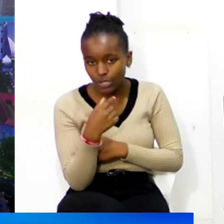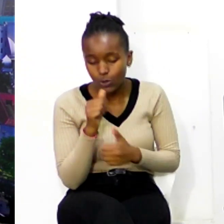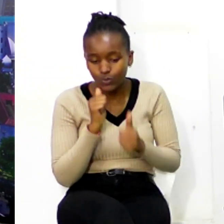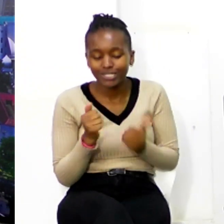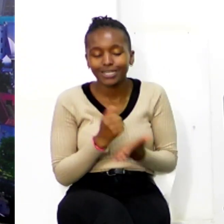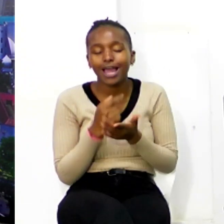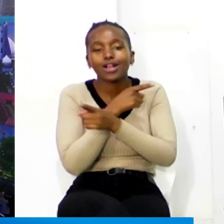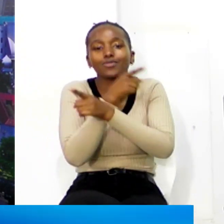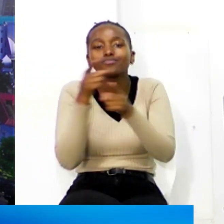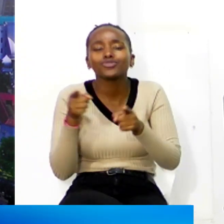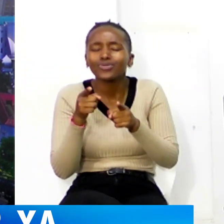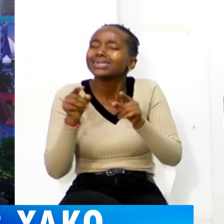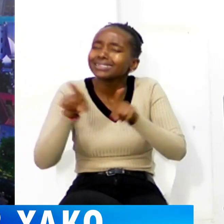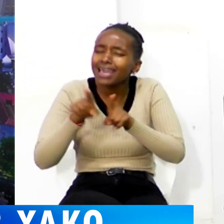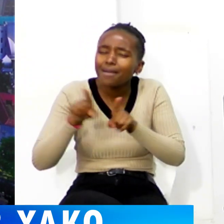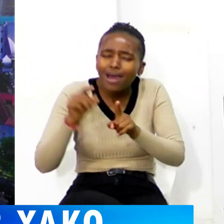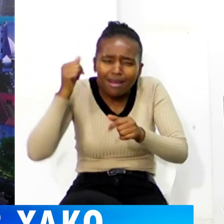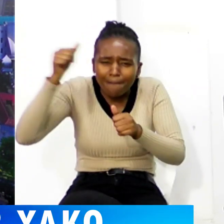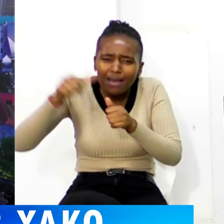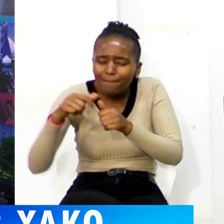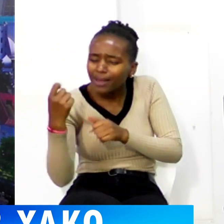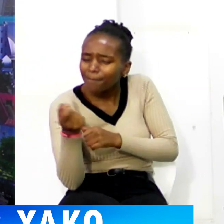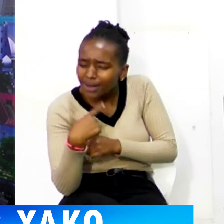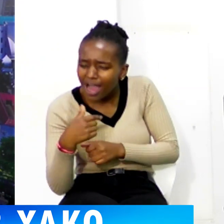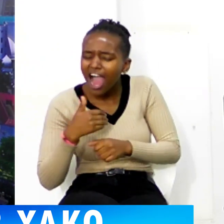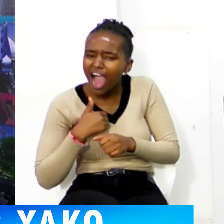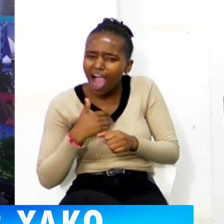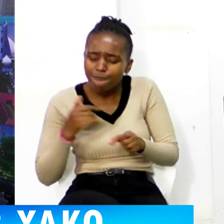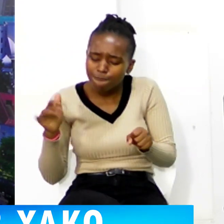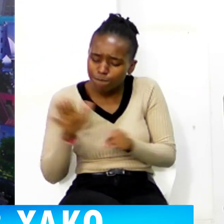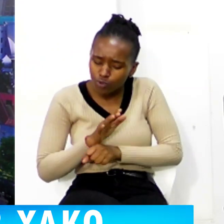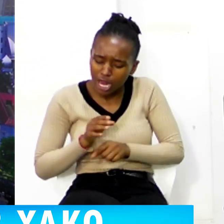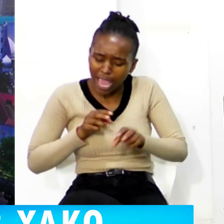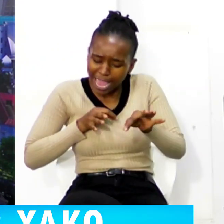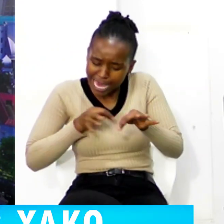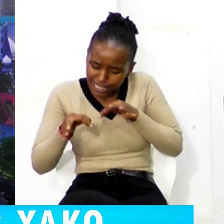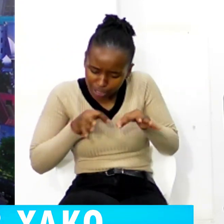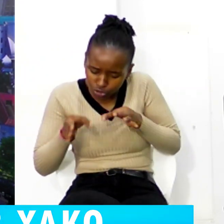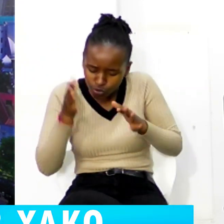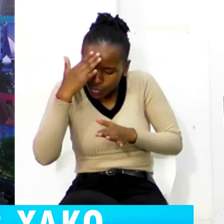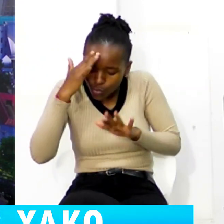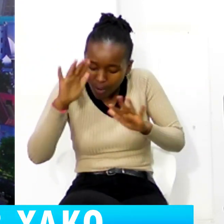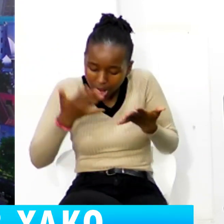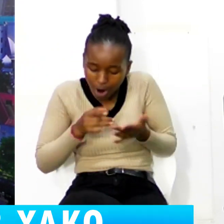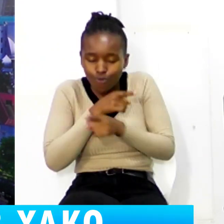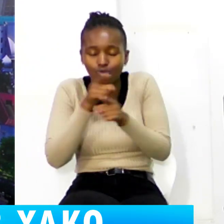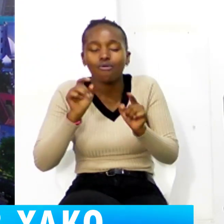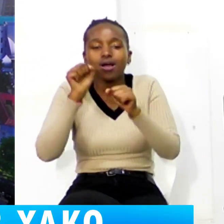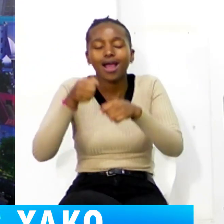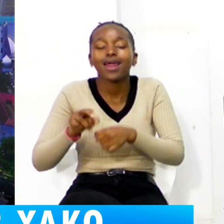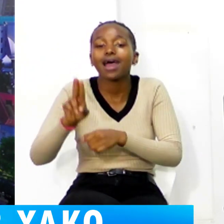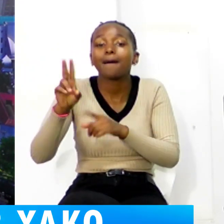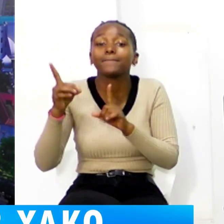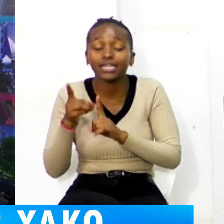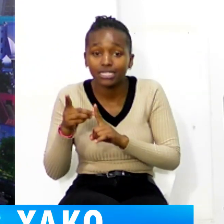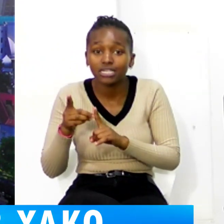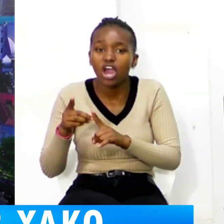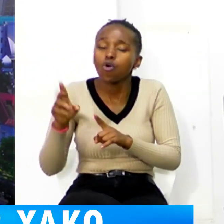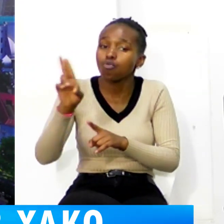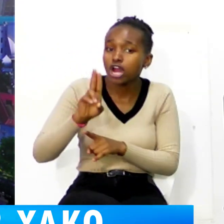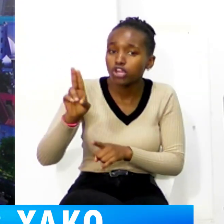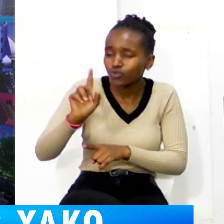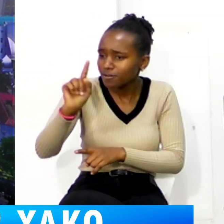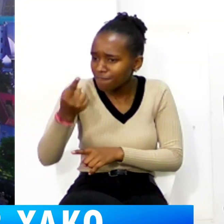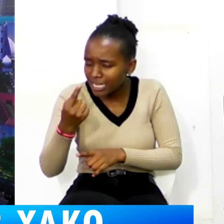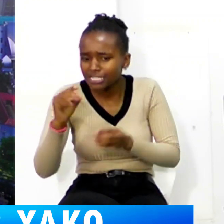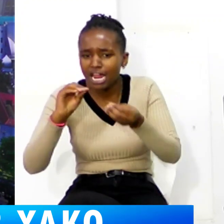the instructions. The text comes with the instructions. Okay. So you update the first, you feed in the first one, enter, then put the next 20